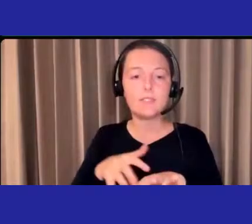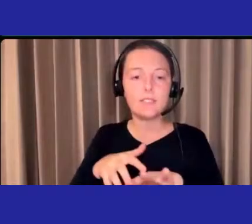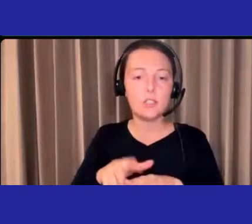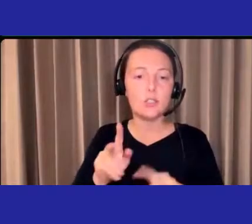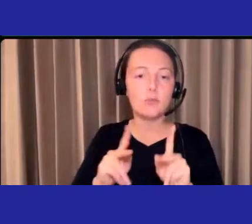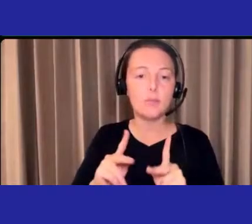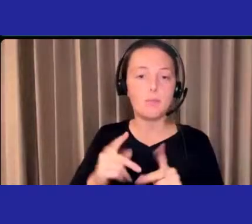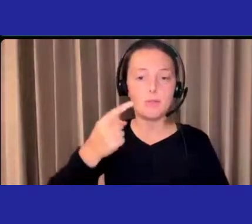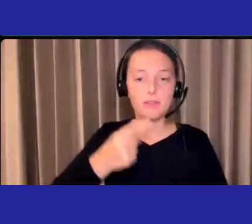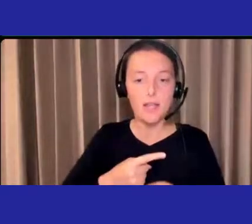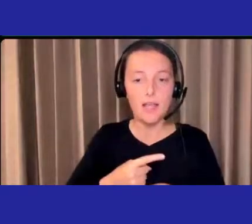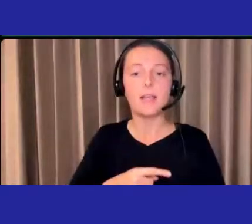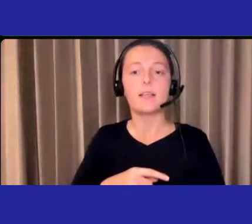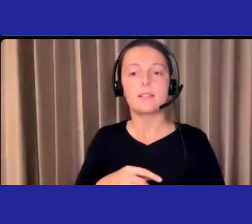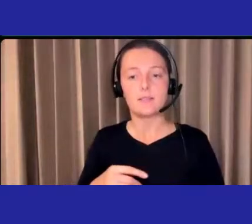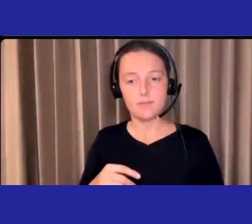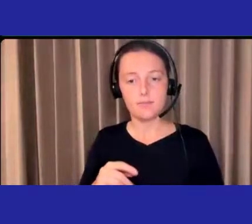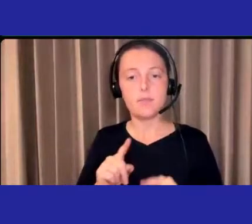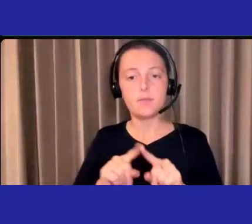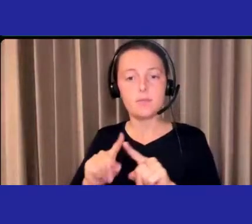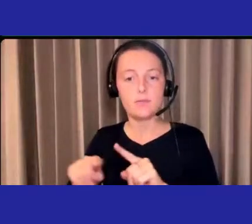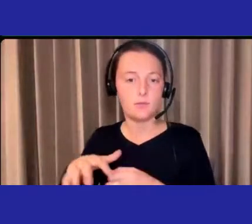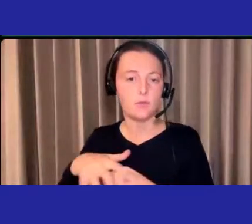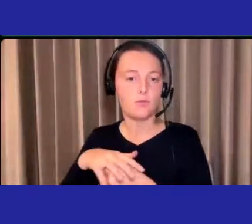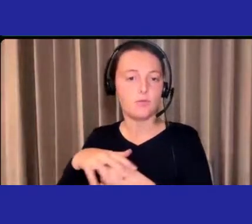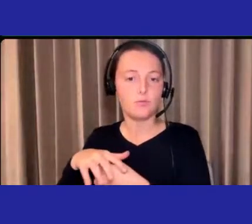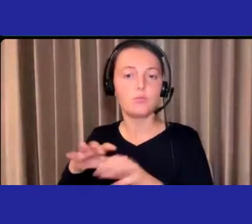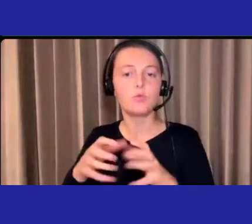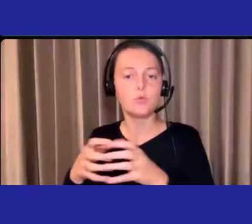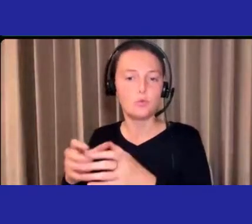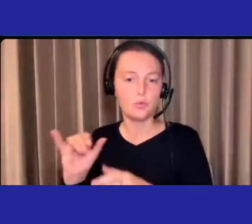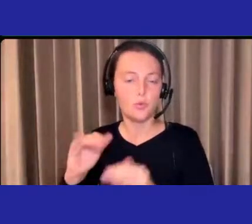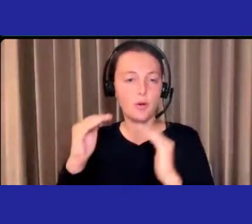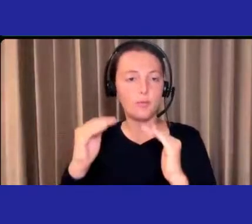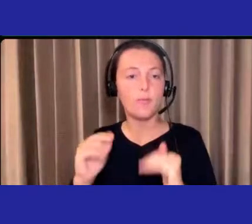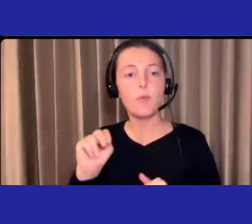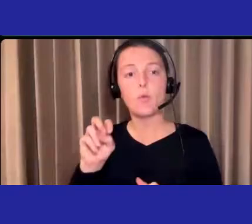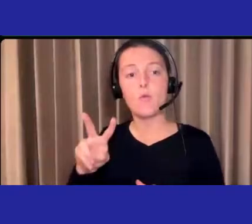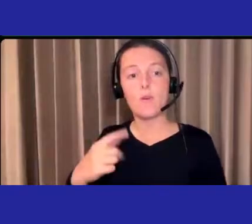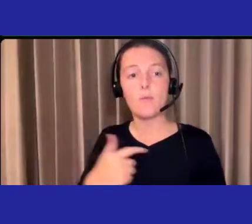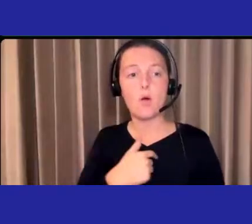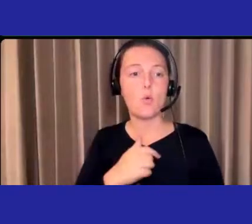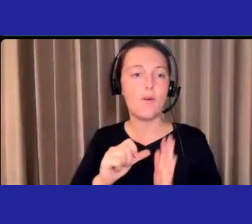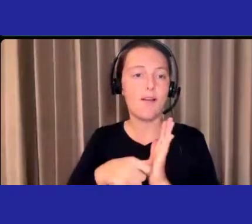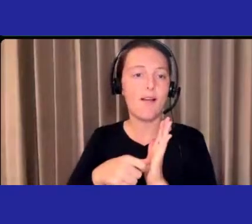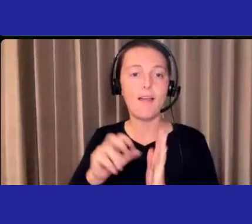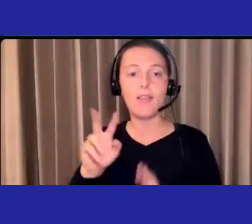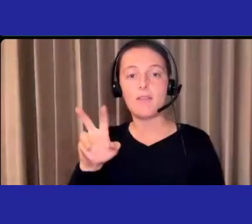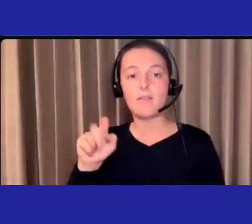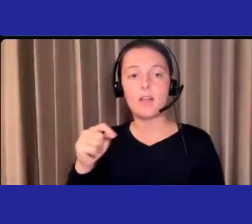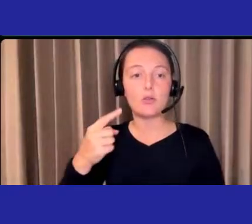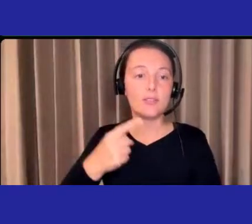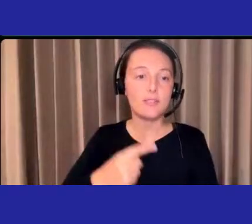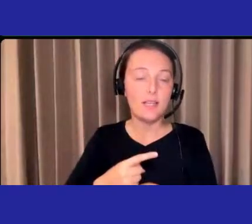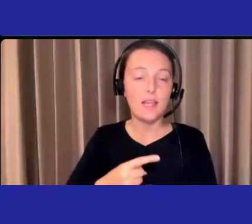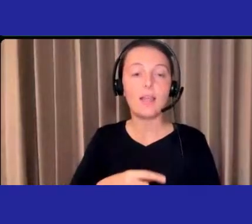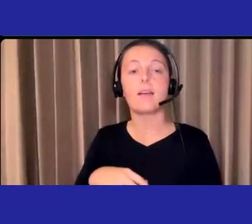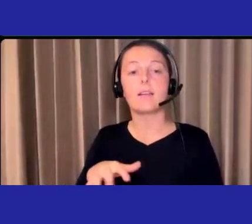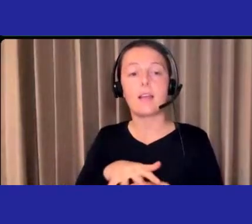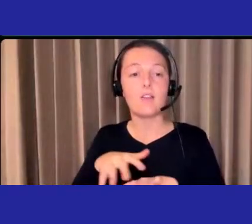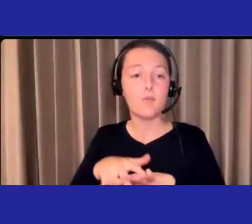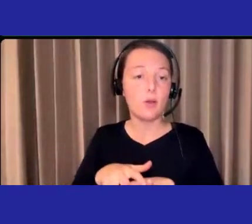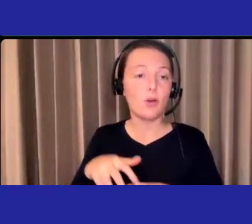promote DEI at their facilities. In November, we highlighted Veterans Day, Native American heritage, transgender